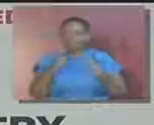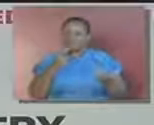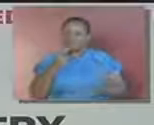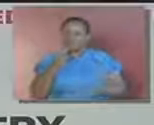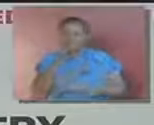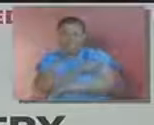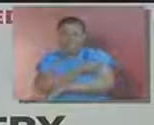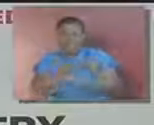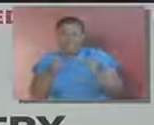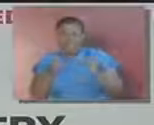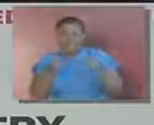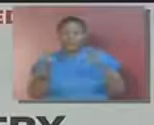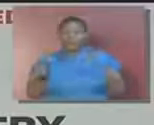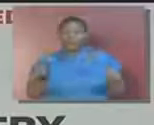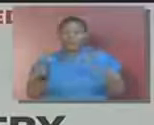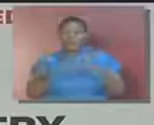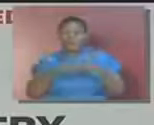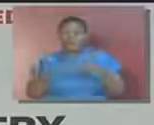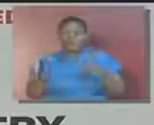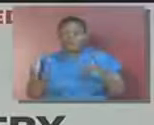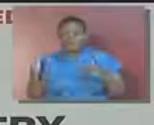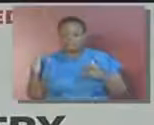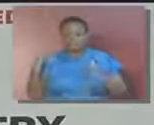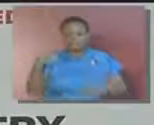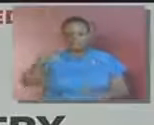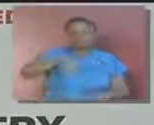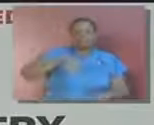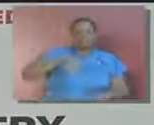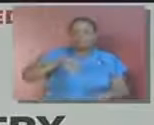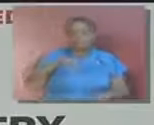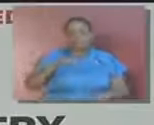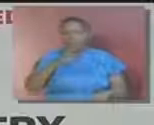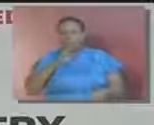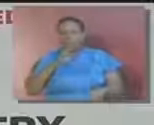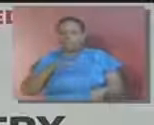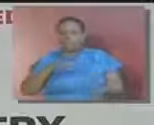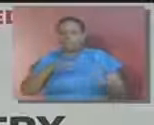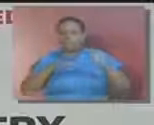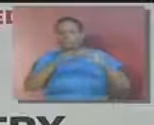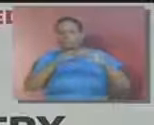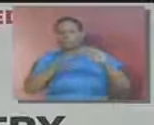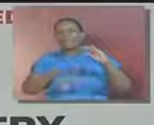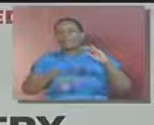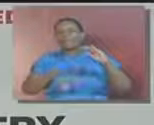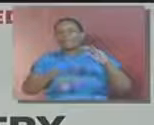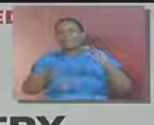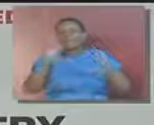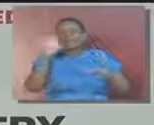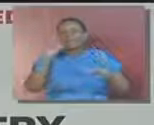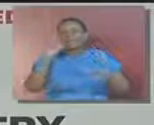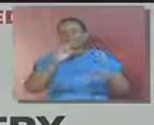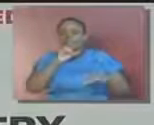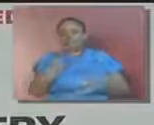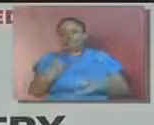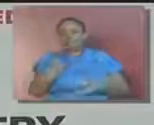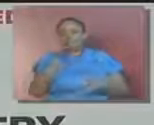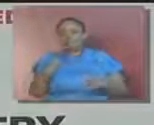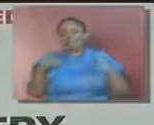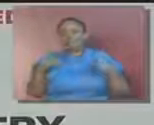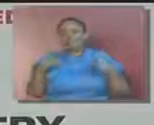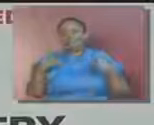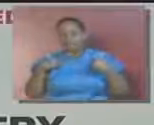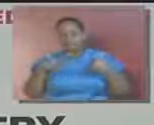especially in women under the age of 50. That discussion was held yesterday, and